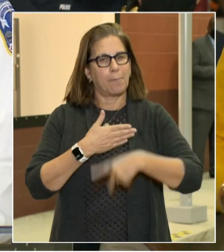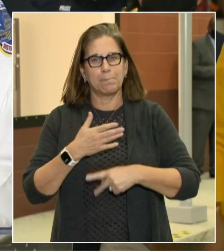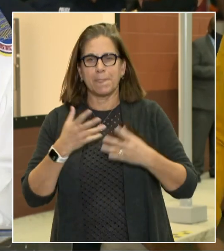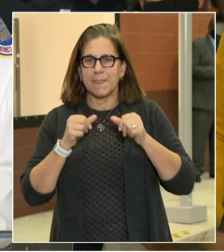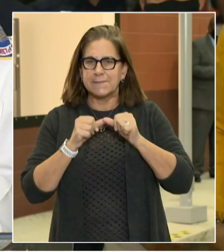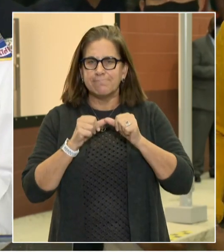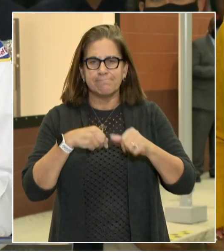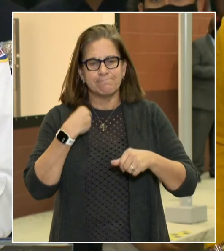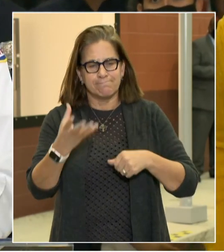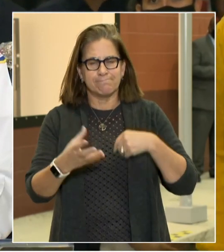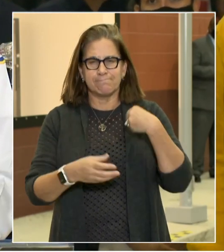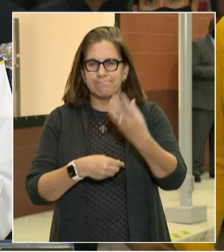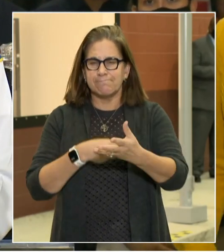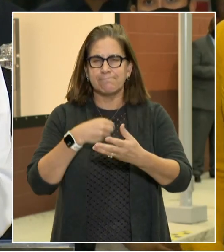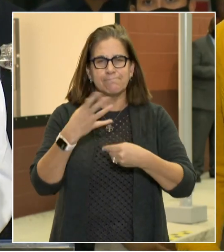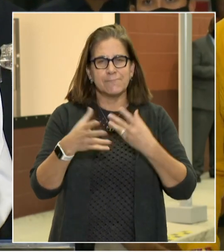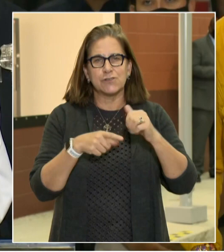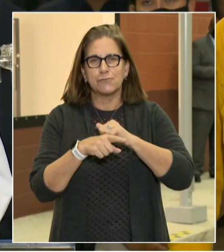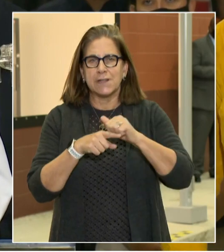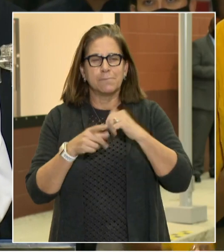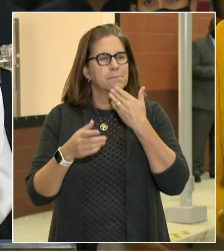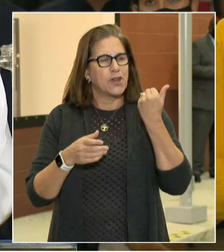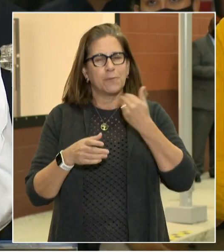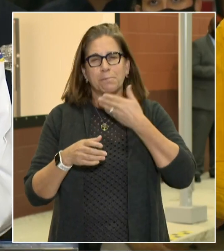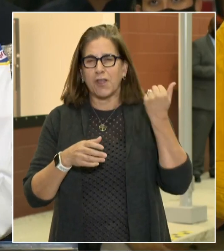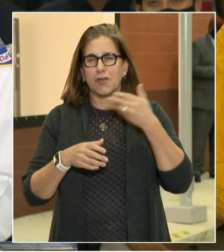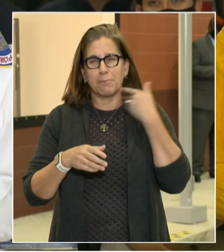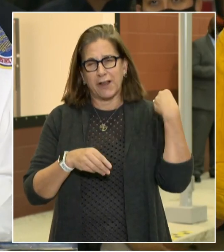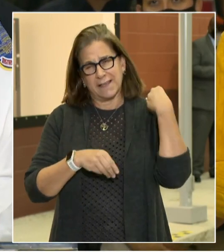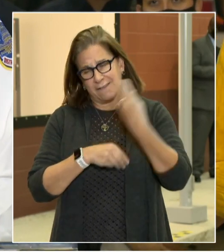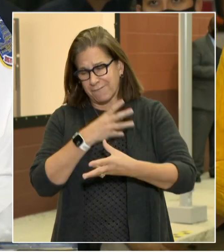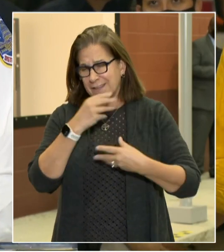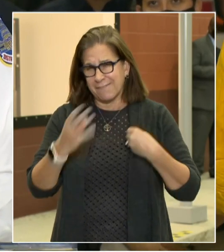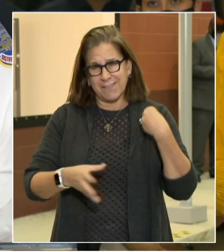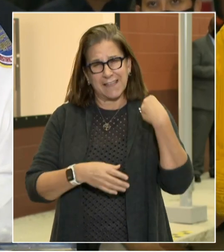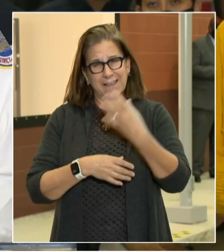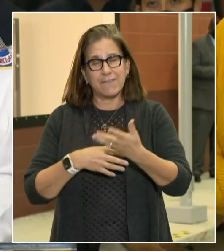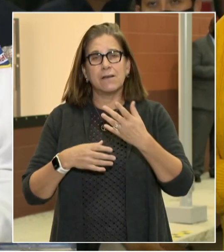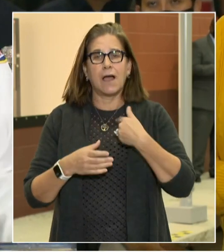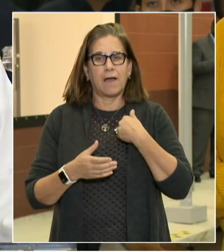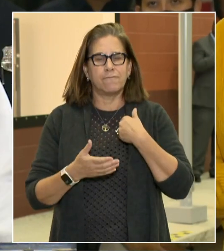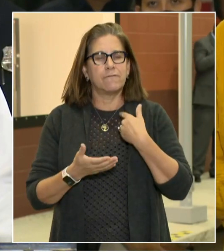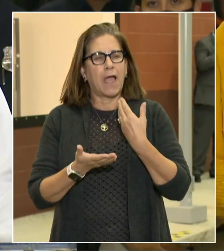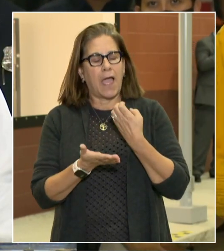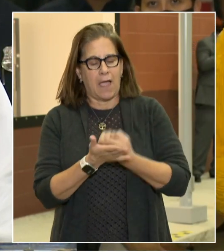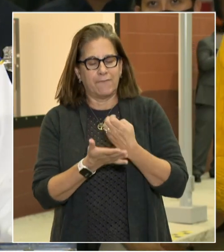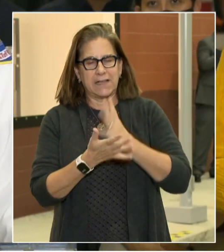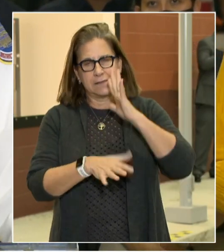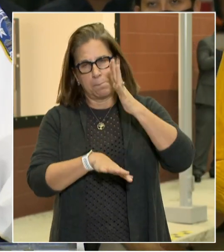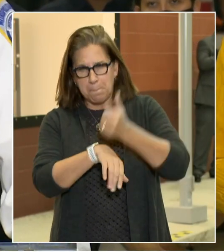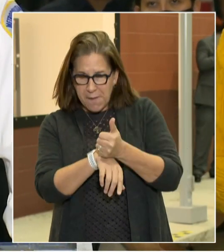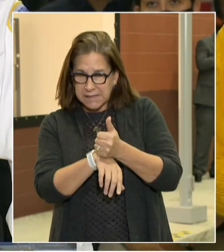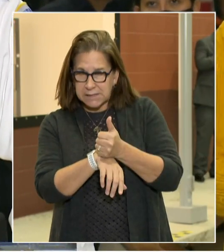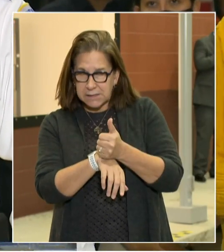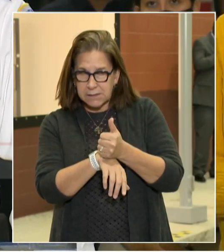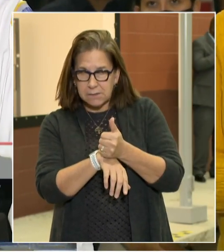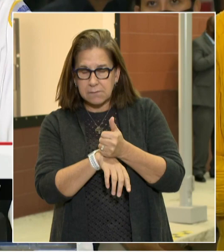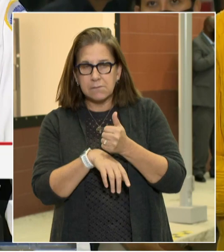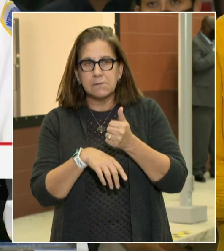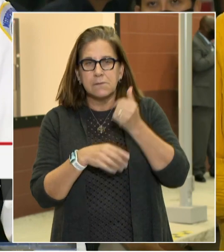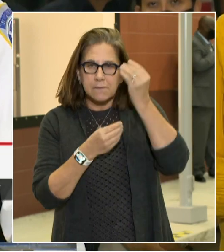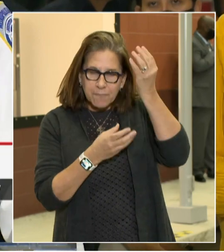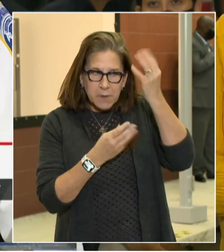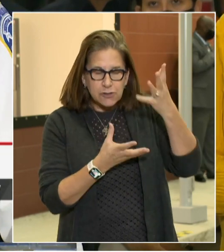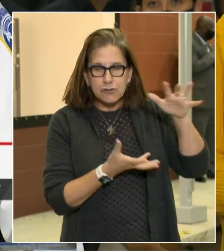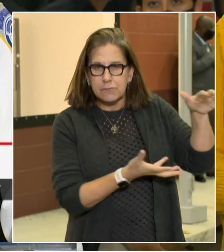employs evidence-based practices to give officers the tools and skills they need to perform an intervention on a fellow officer,